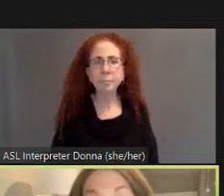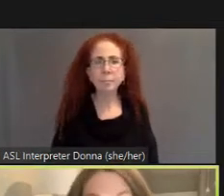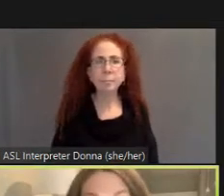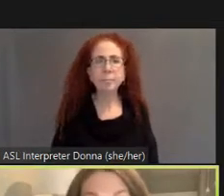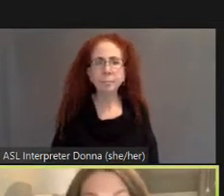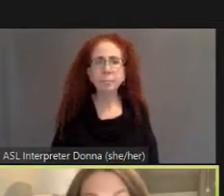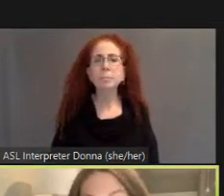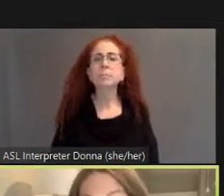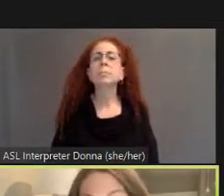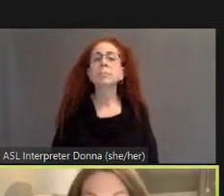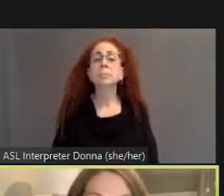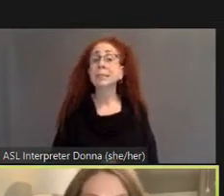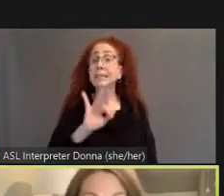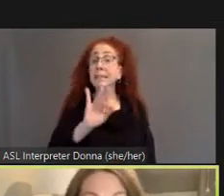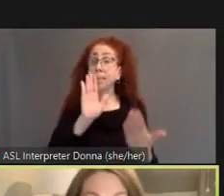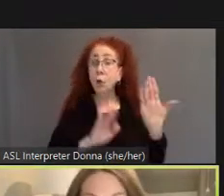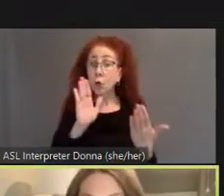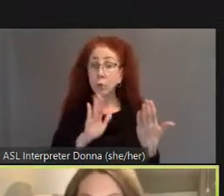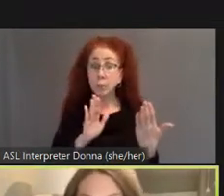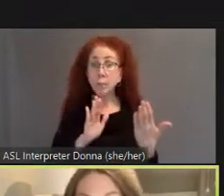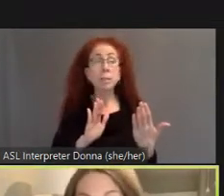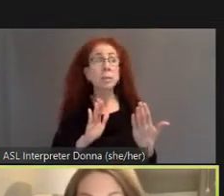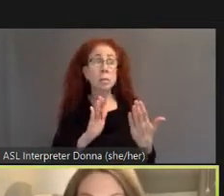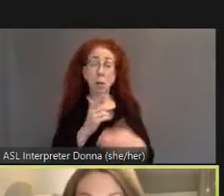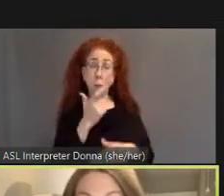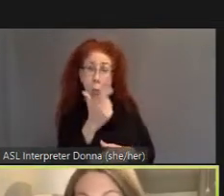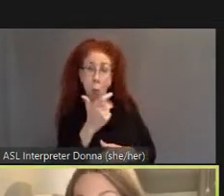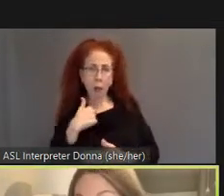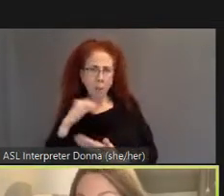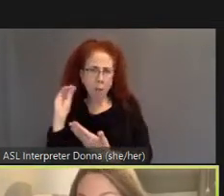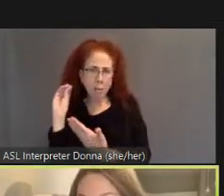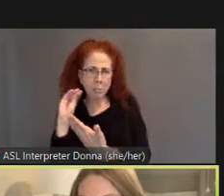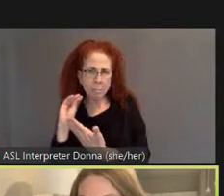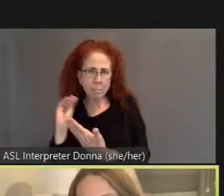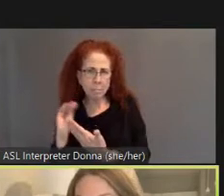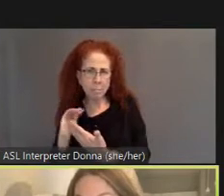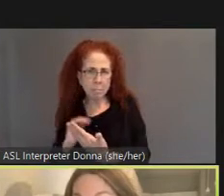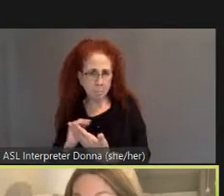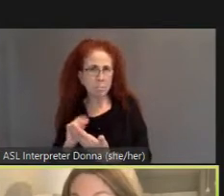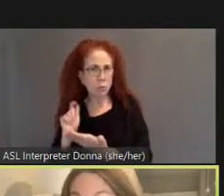In person, I take notes on each piece.